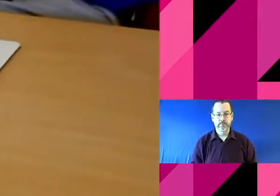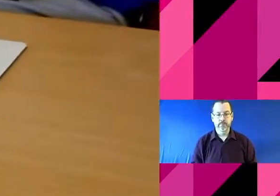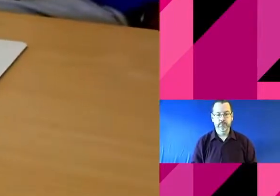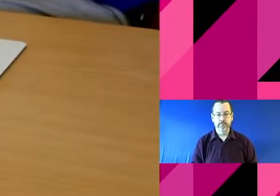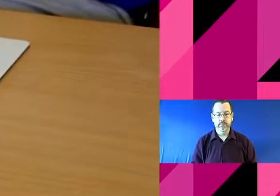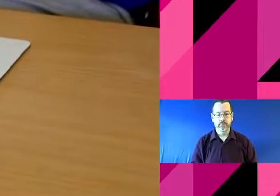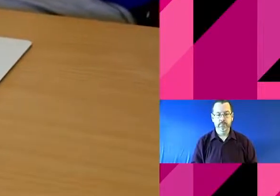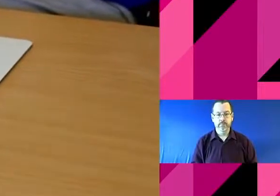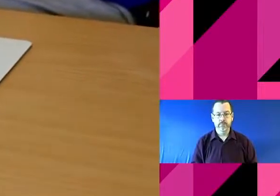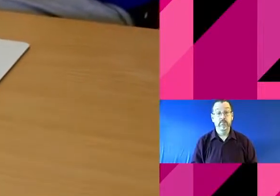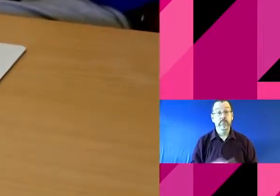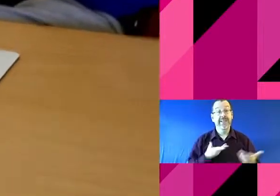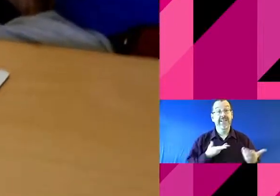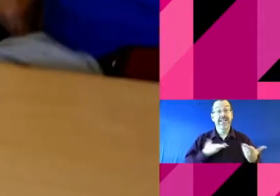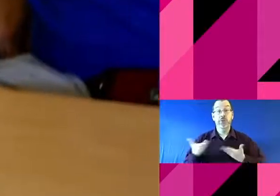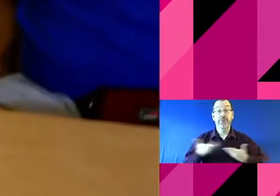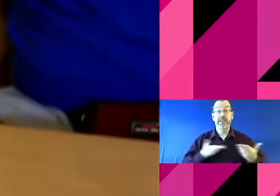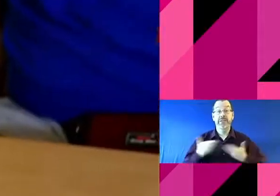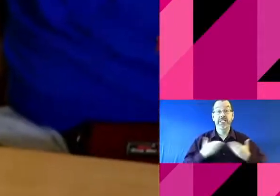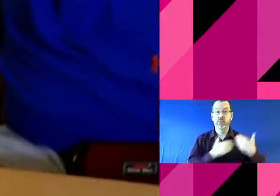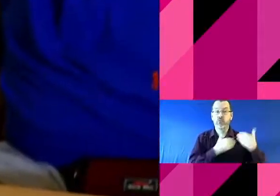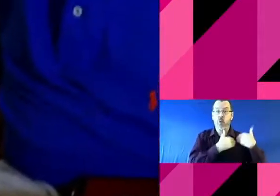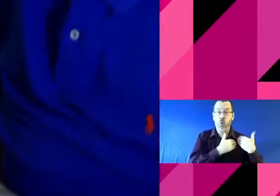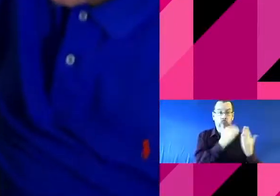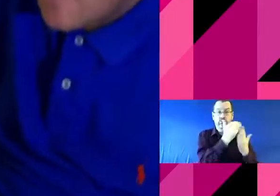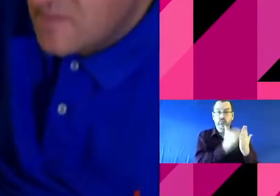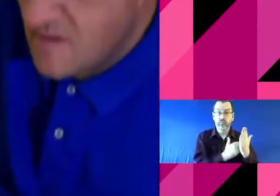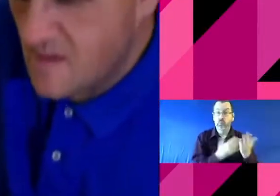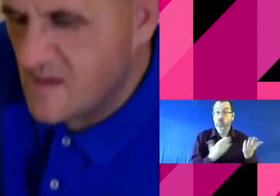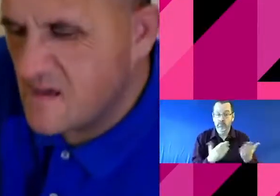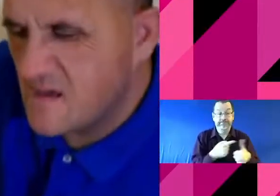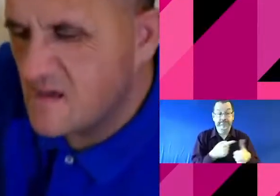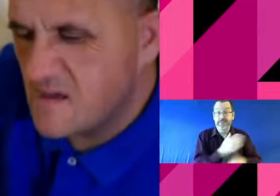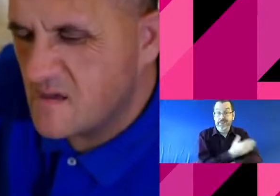The intermediary's role begins with a communication assessment.